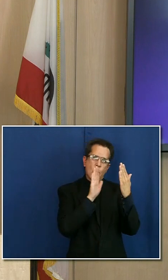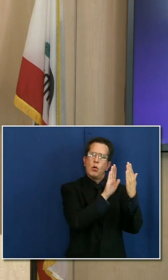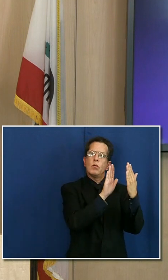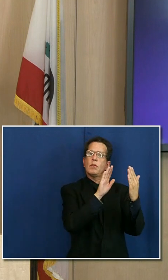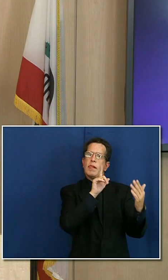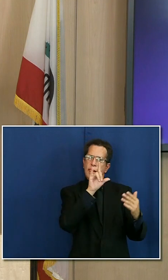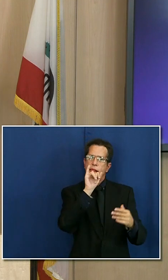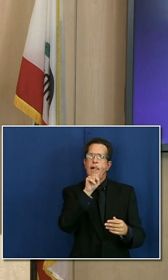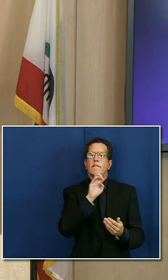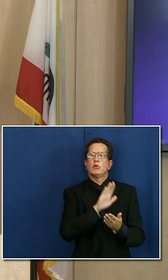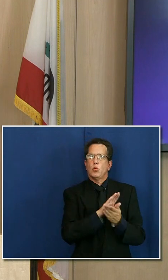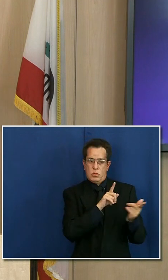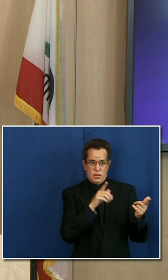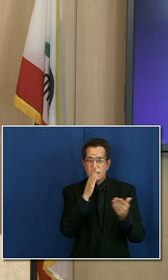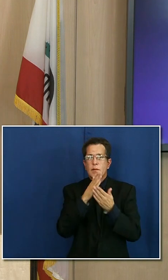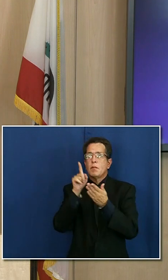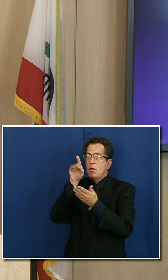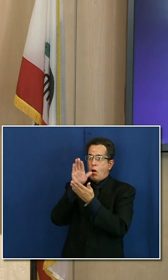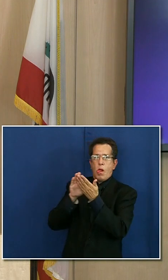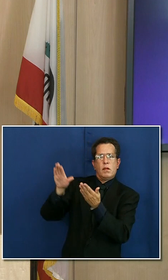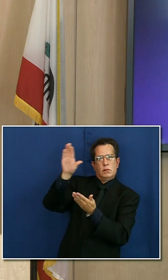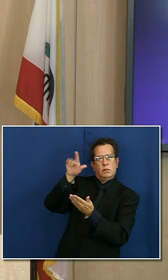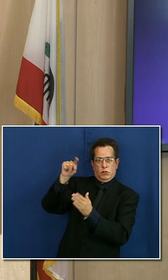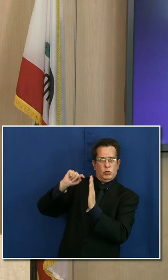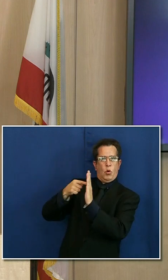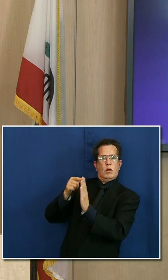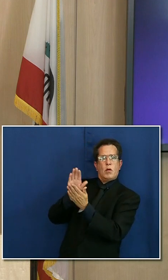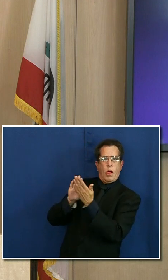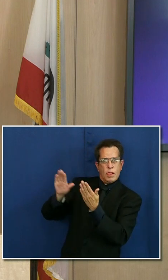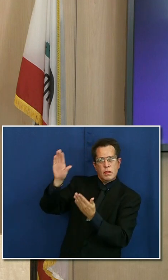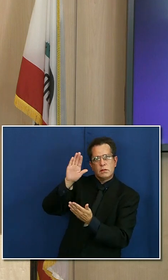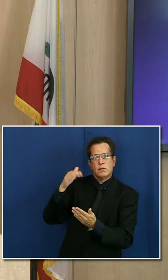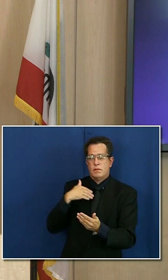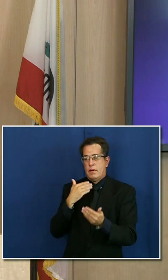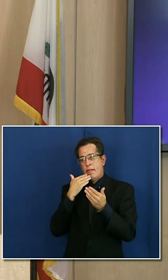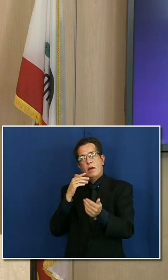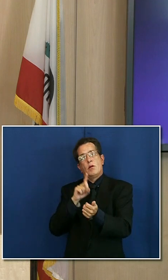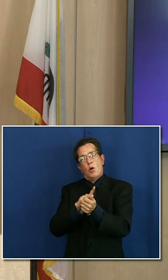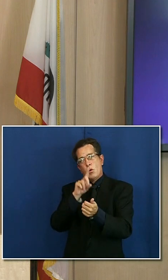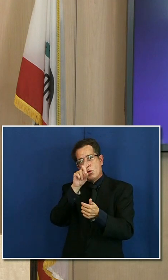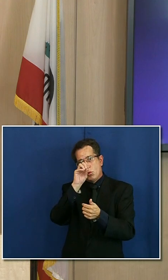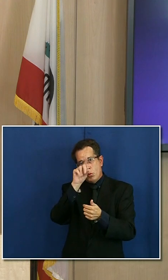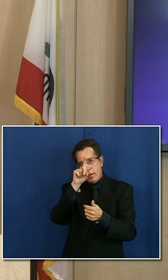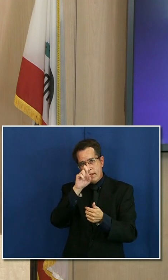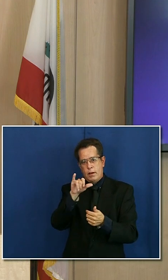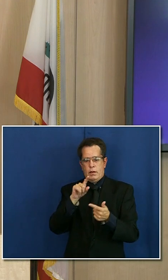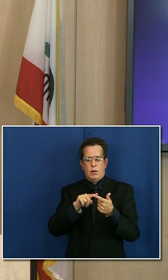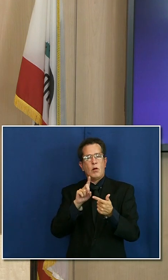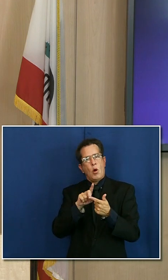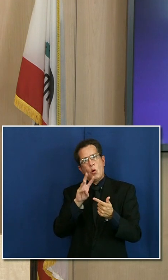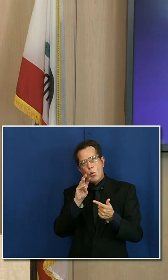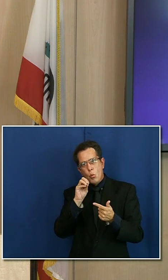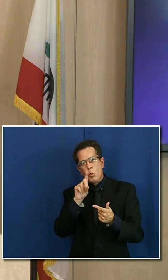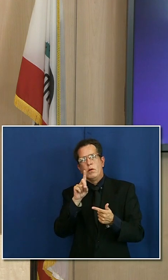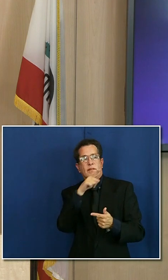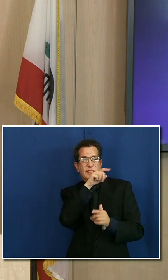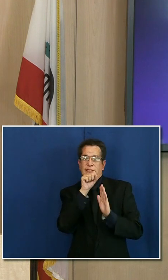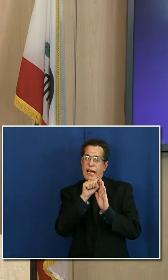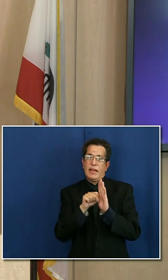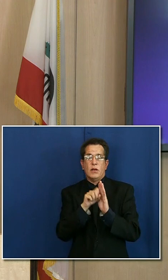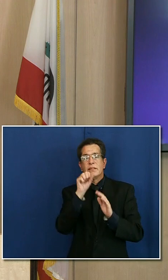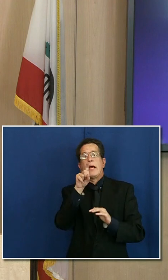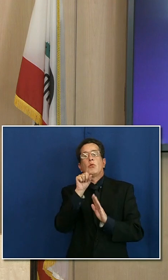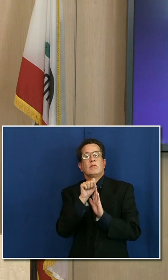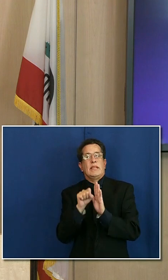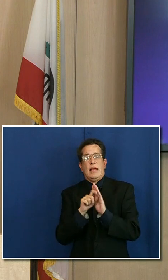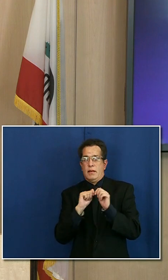have our institutions of higher education that have their students back. And I want to thank Dr. Dooley, I want to thank Dr. Wood, and I want to thank the San Diego State team. They have a very difficult